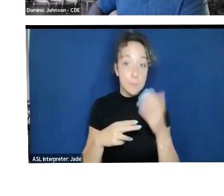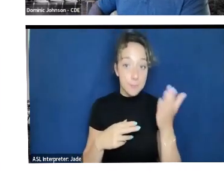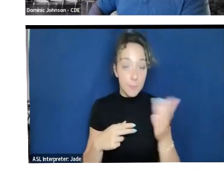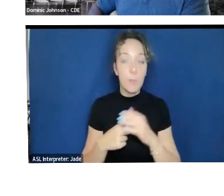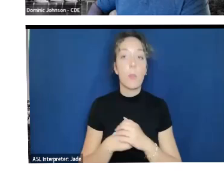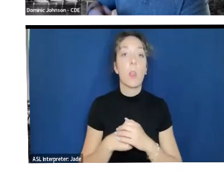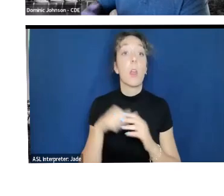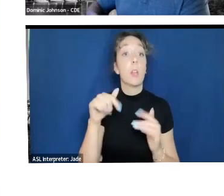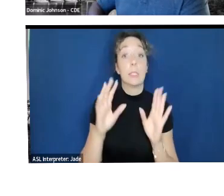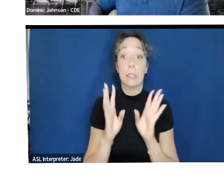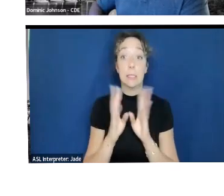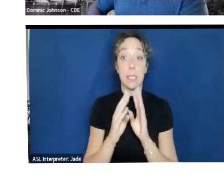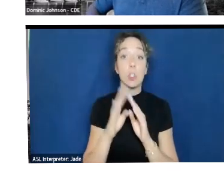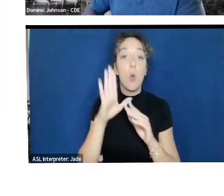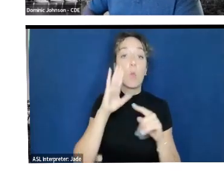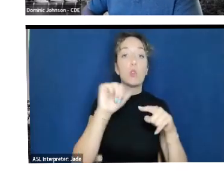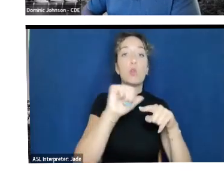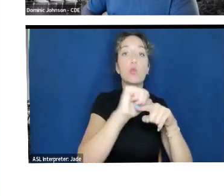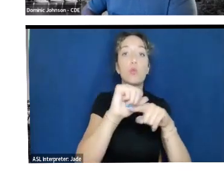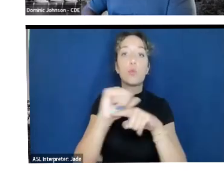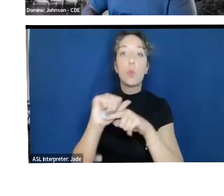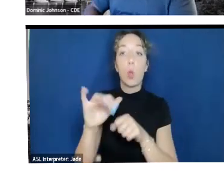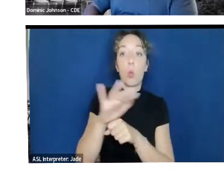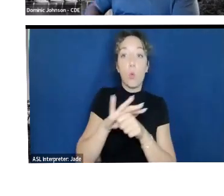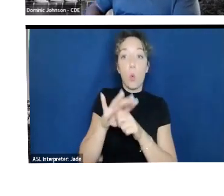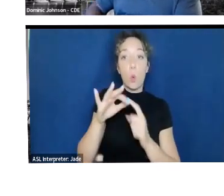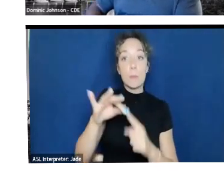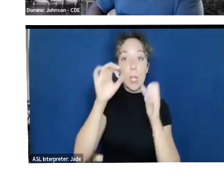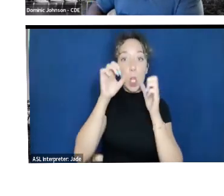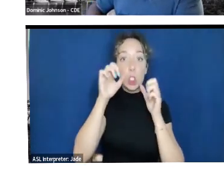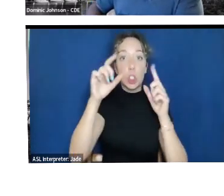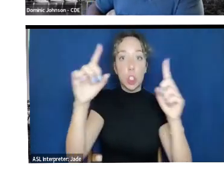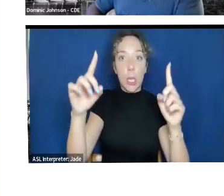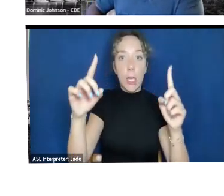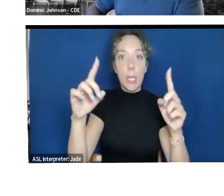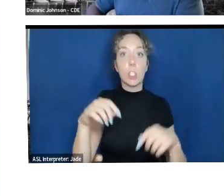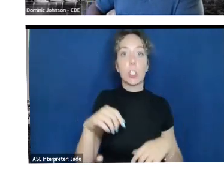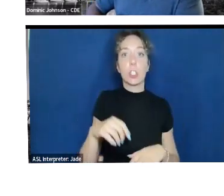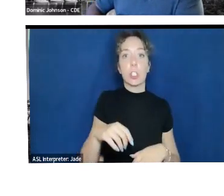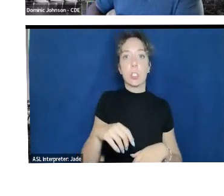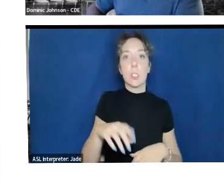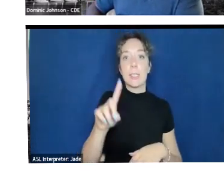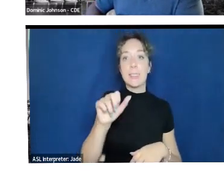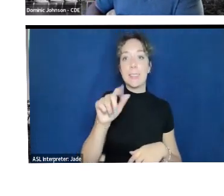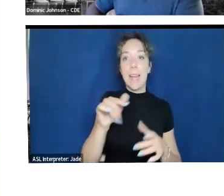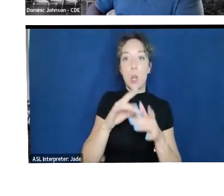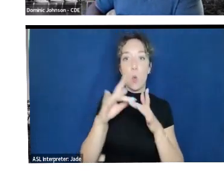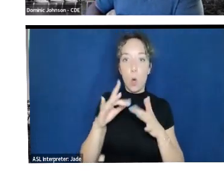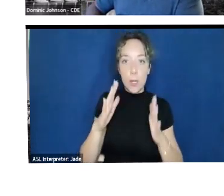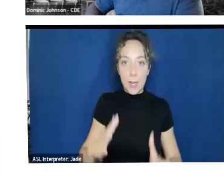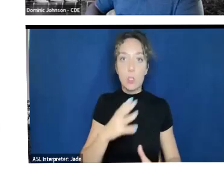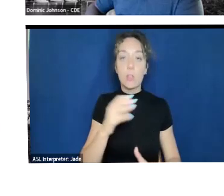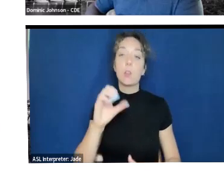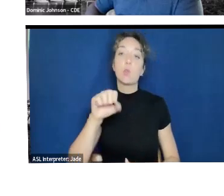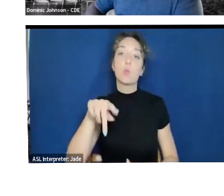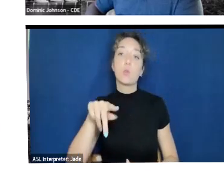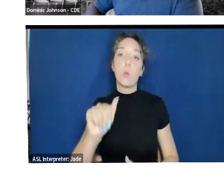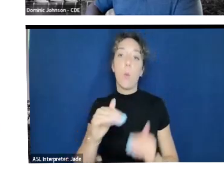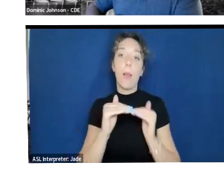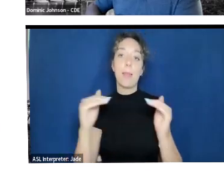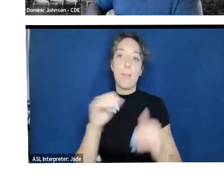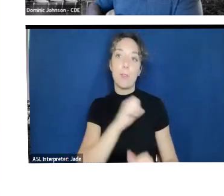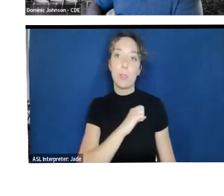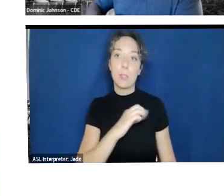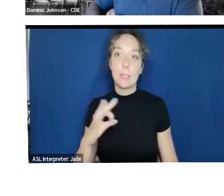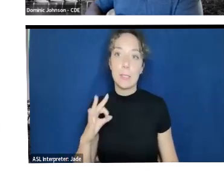This session will train local special education data coordinators and SOPA level staff on the updates and changes for